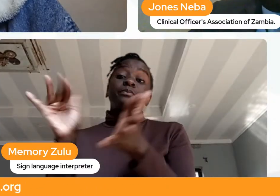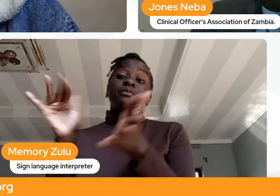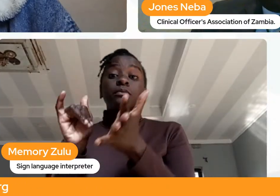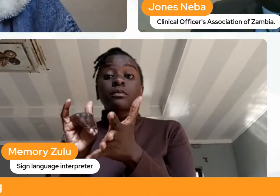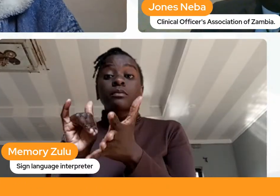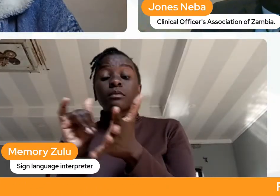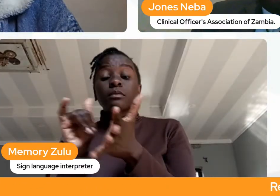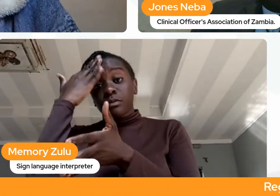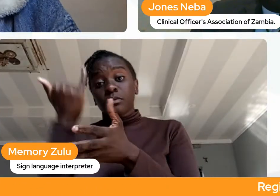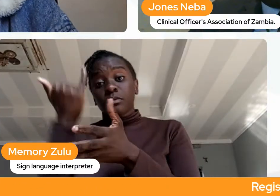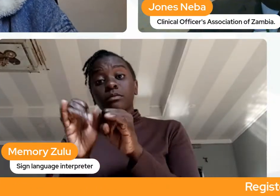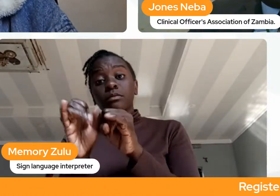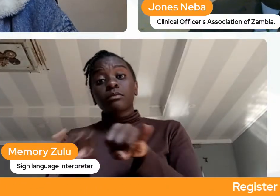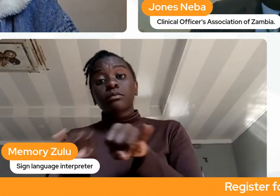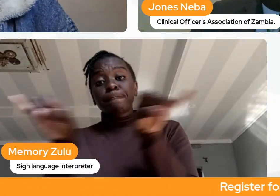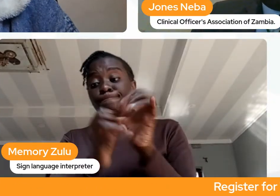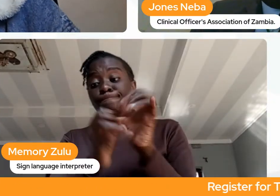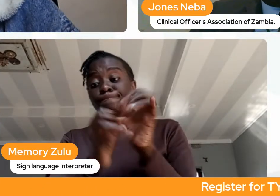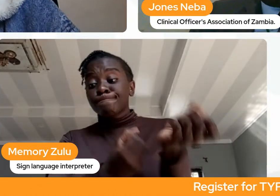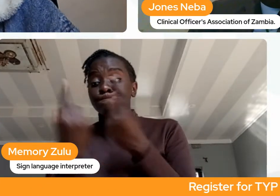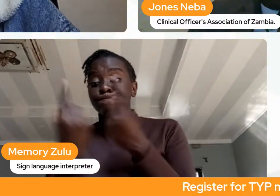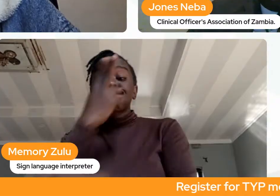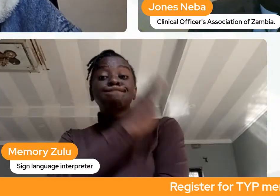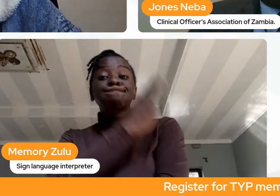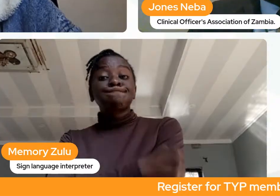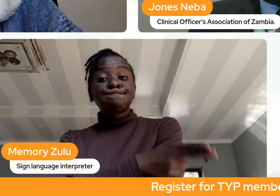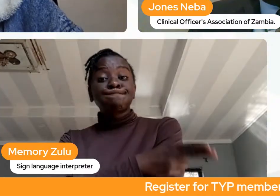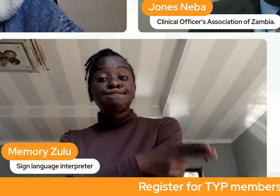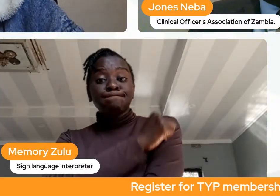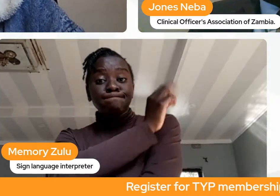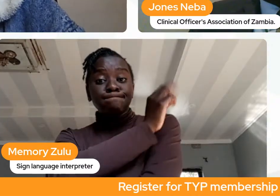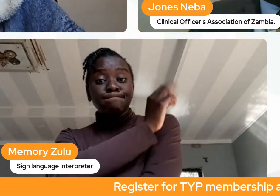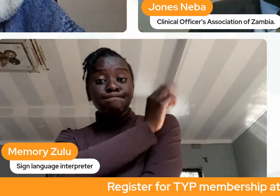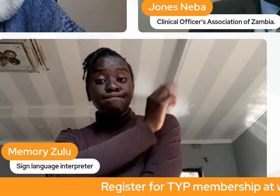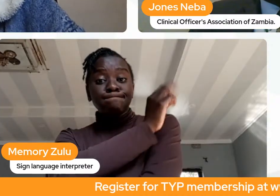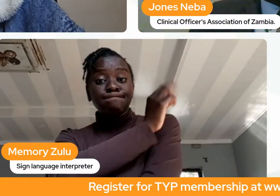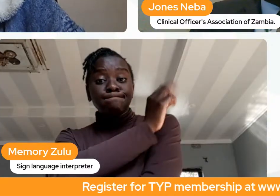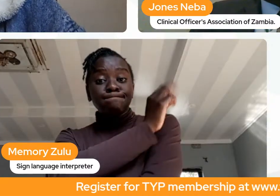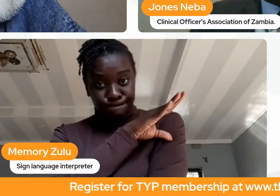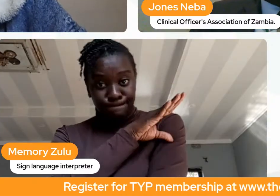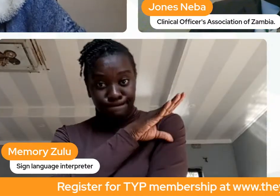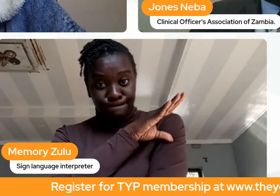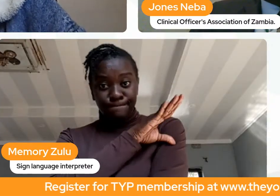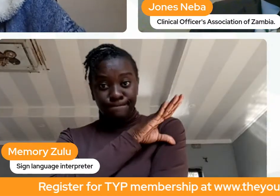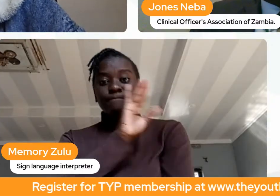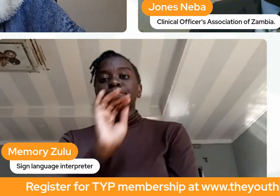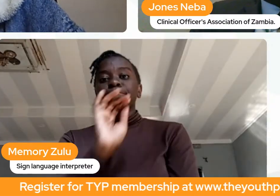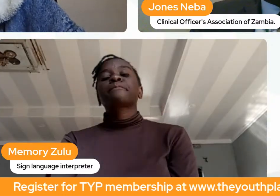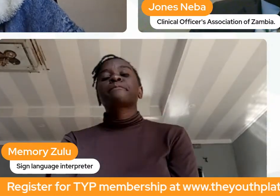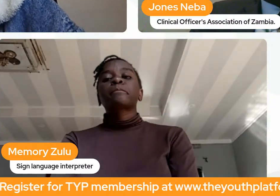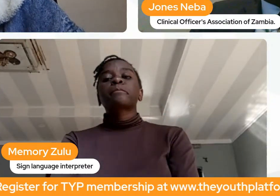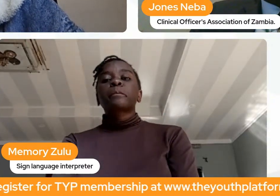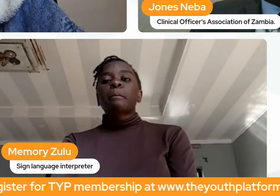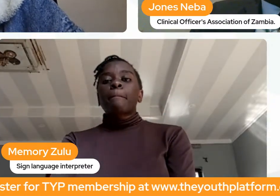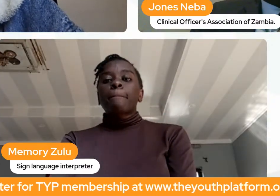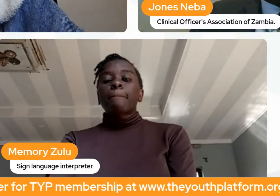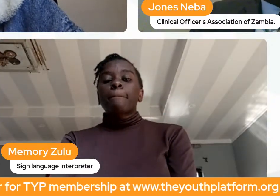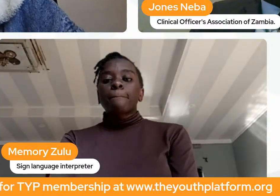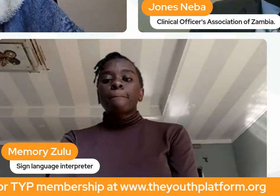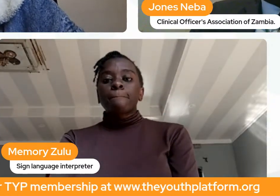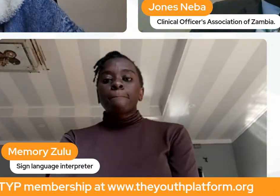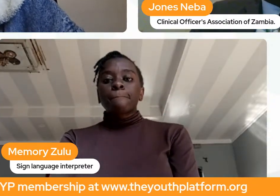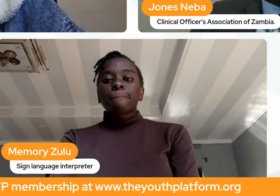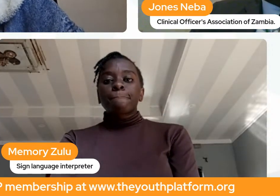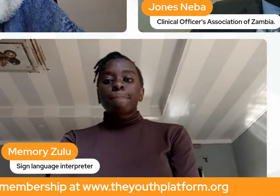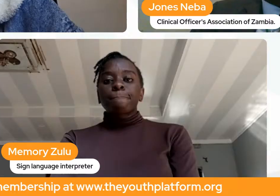age. The other aspect as well, it is important to say whenever you've got some sort of signs or symptoms